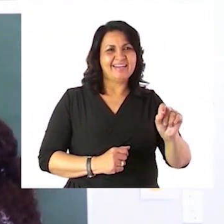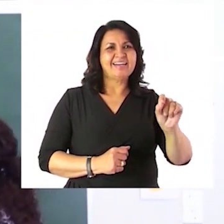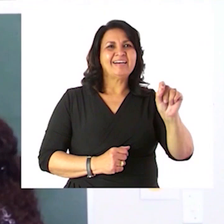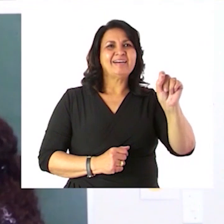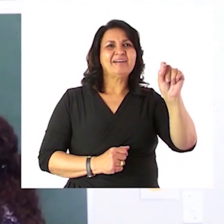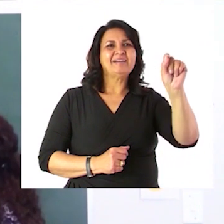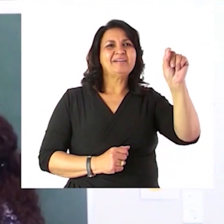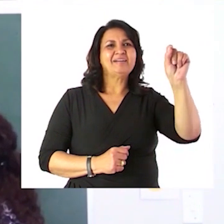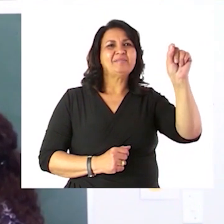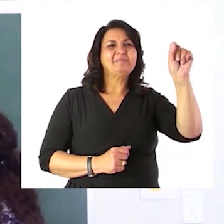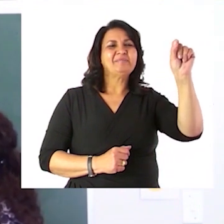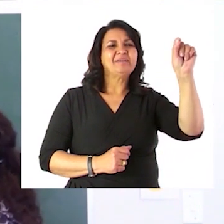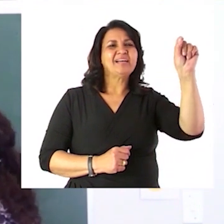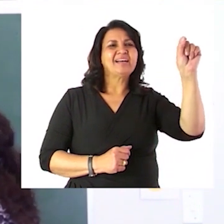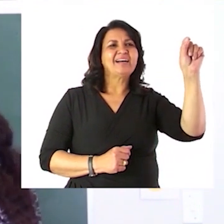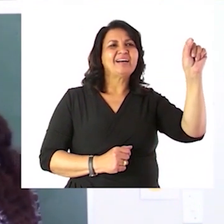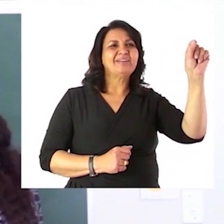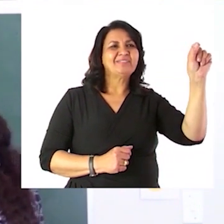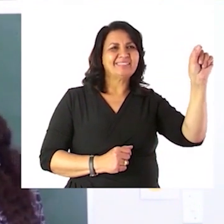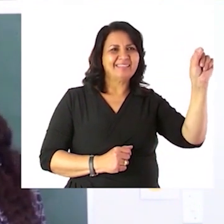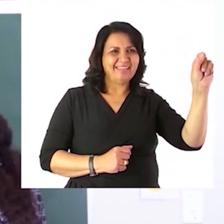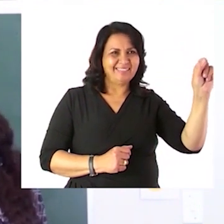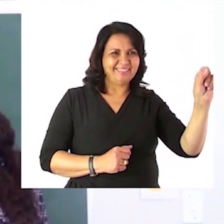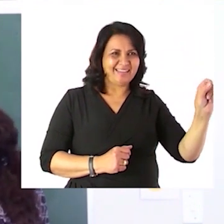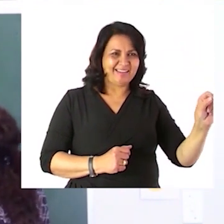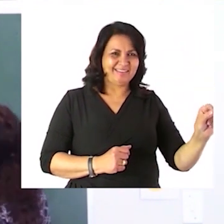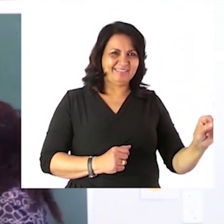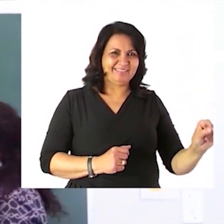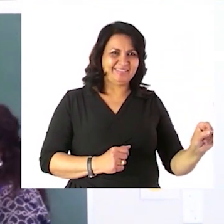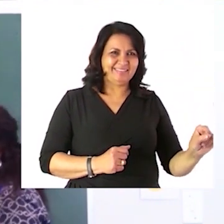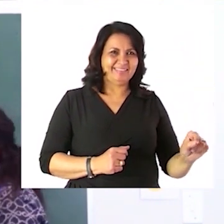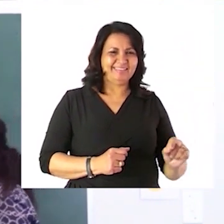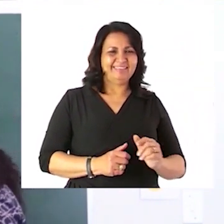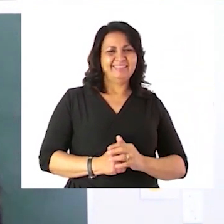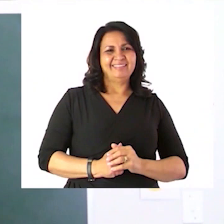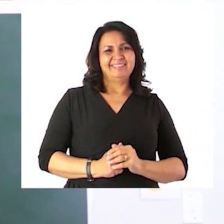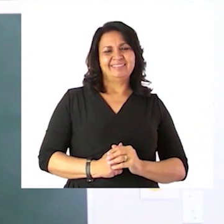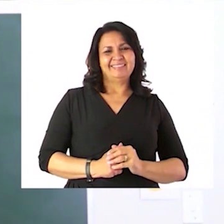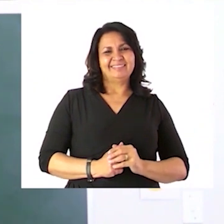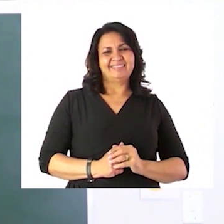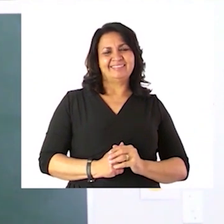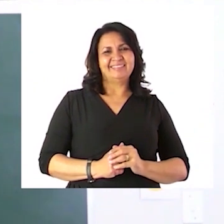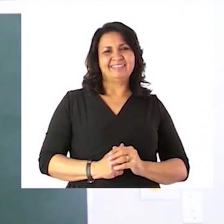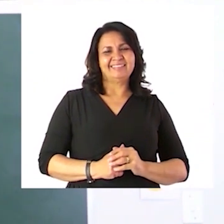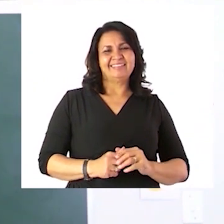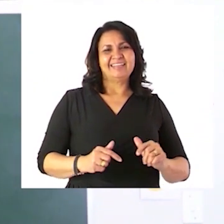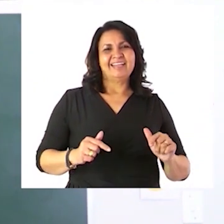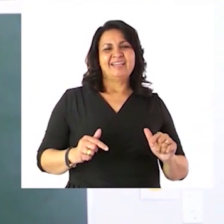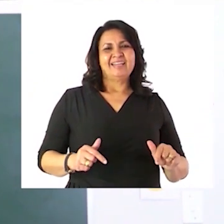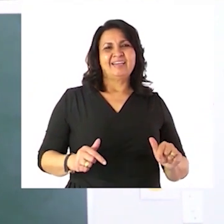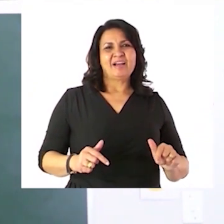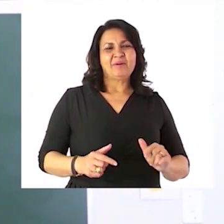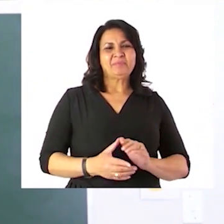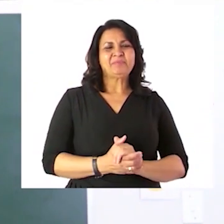up in the same line, and make a hoop again. Wonderful. Now our